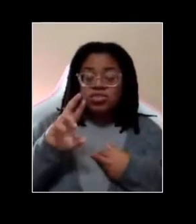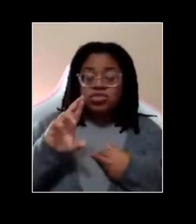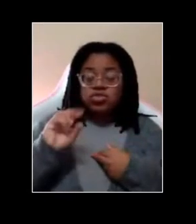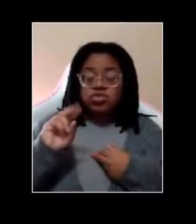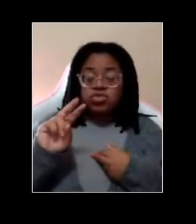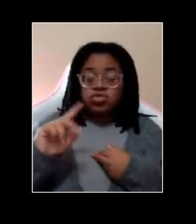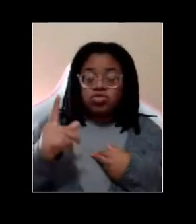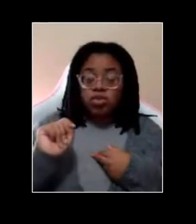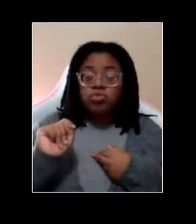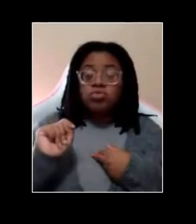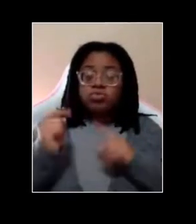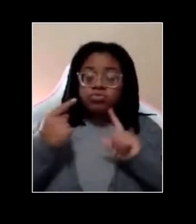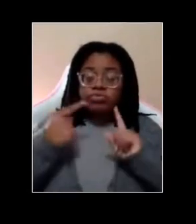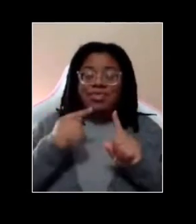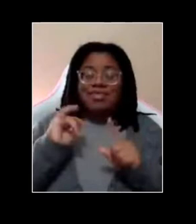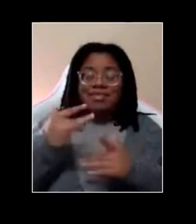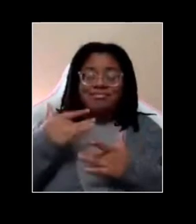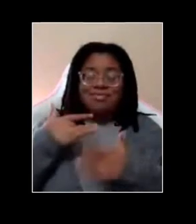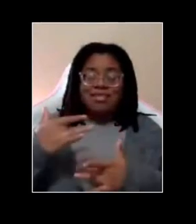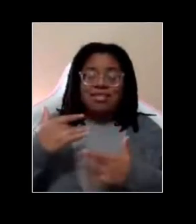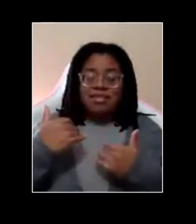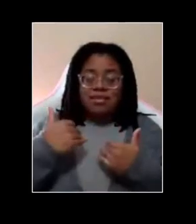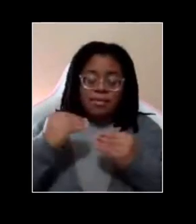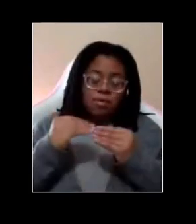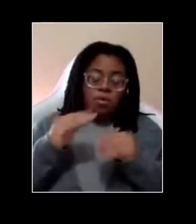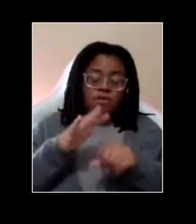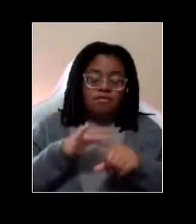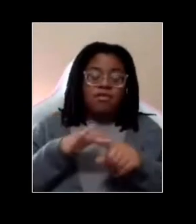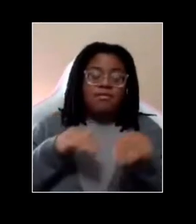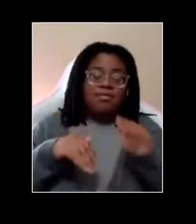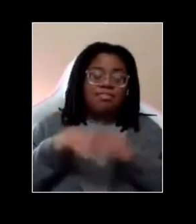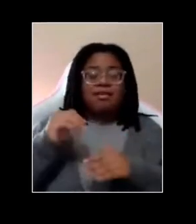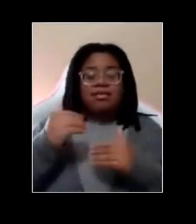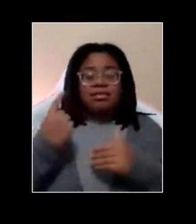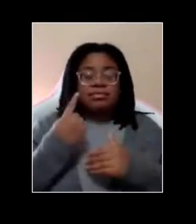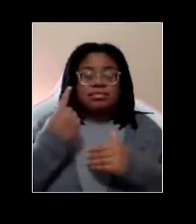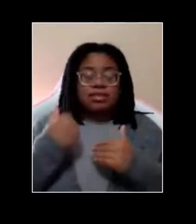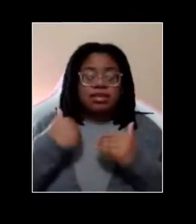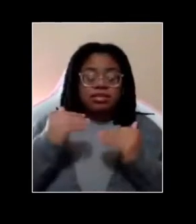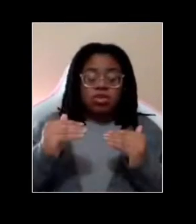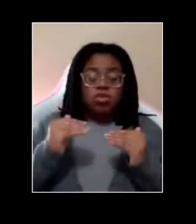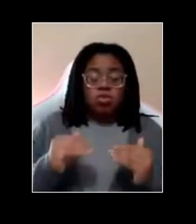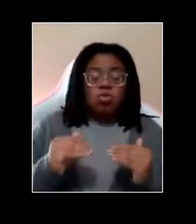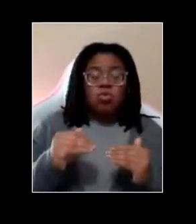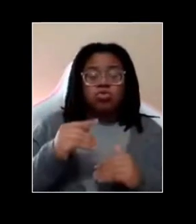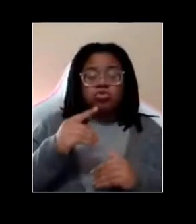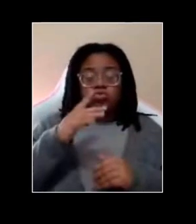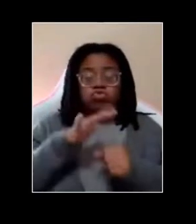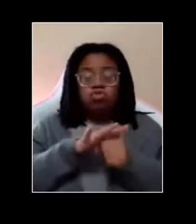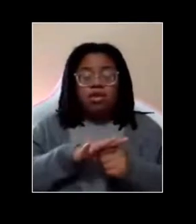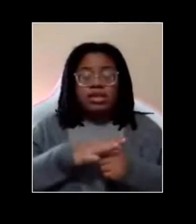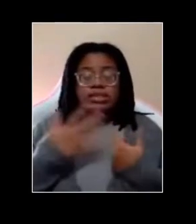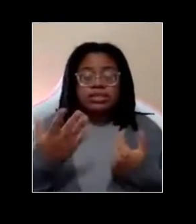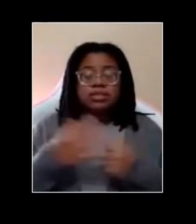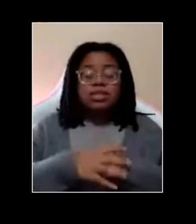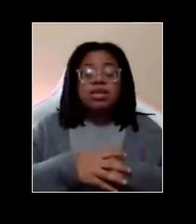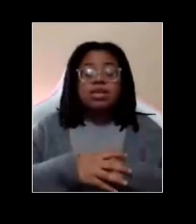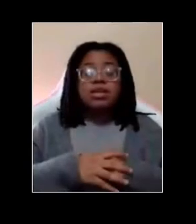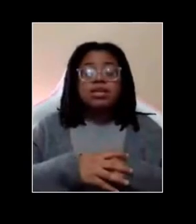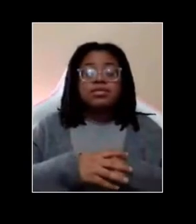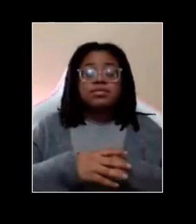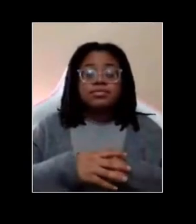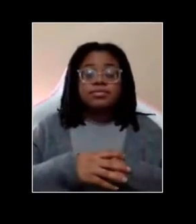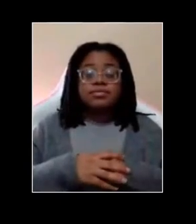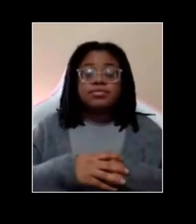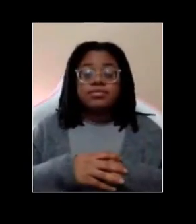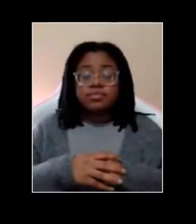will likely be more available than those that have a lower drought stress. And then with the